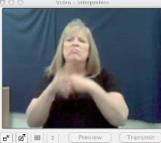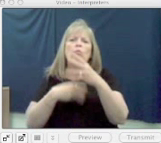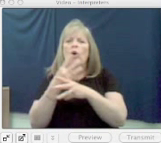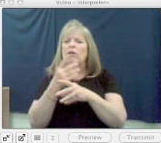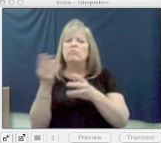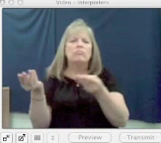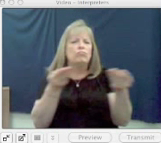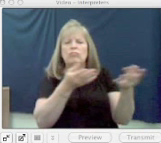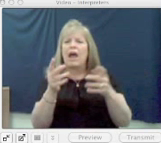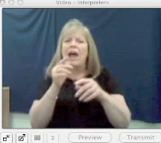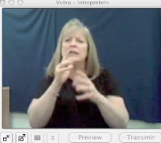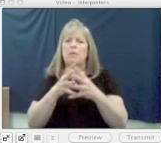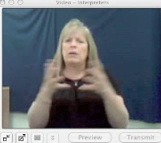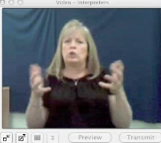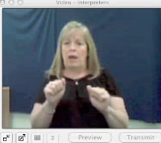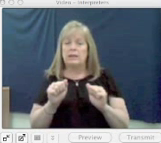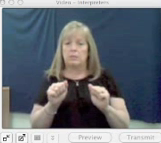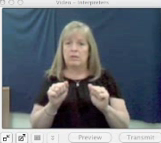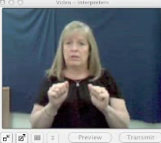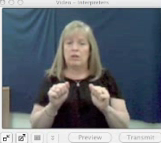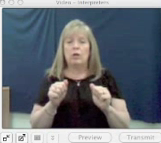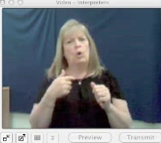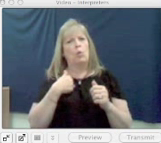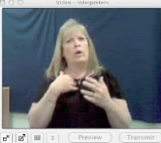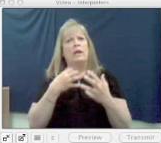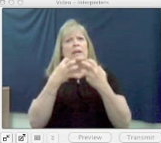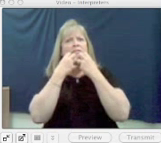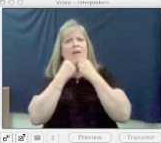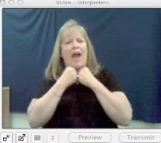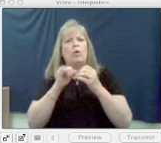That we value self-determinacy.